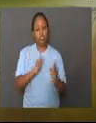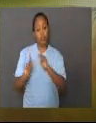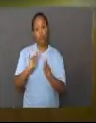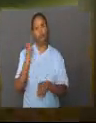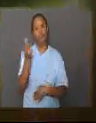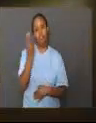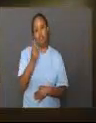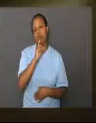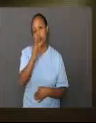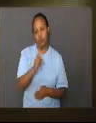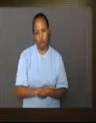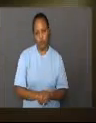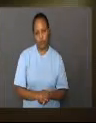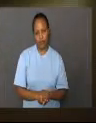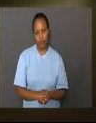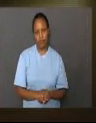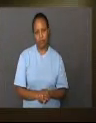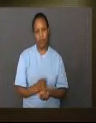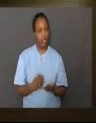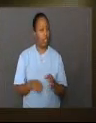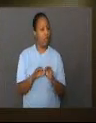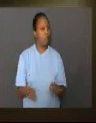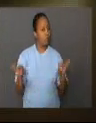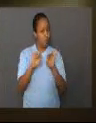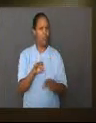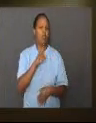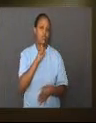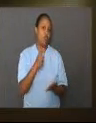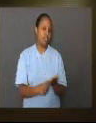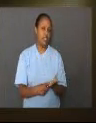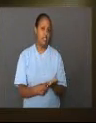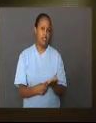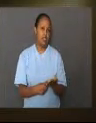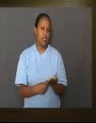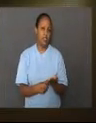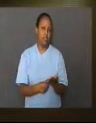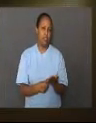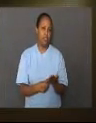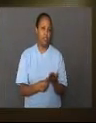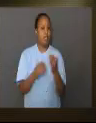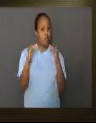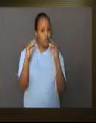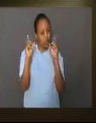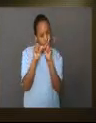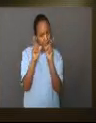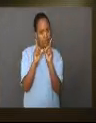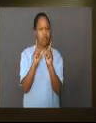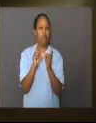citizens. It is important that these are distributed